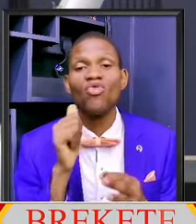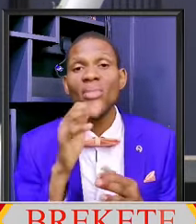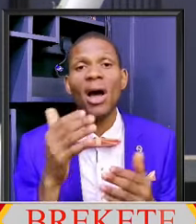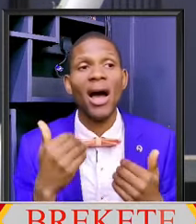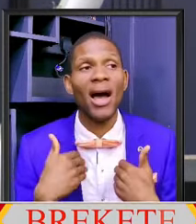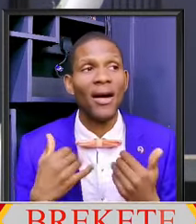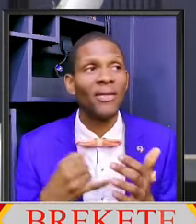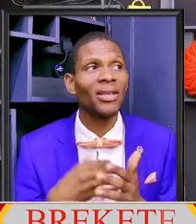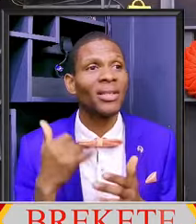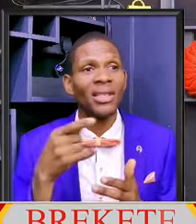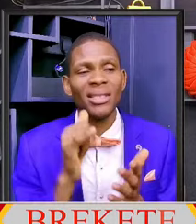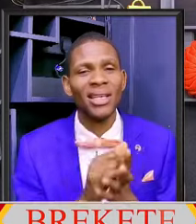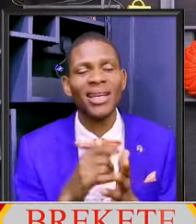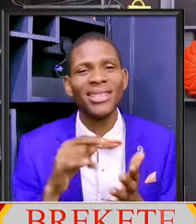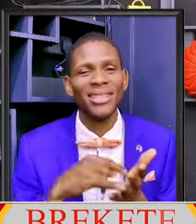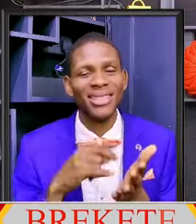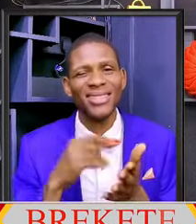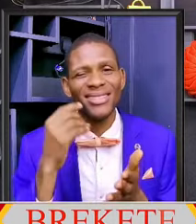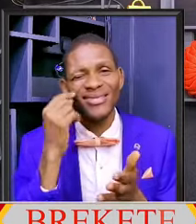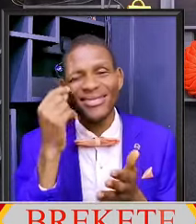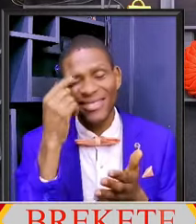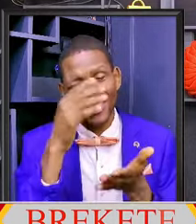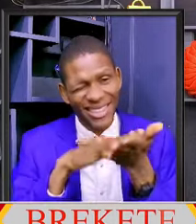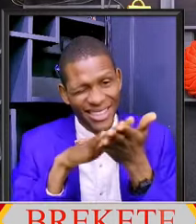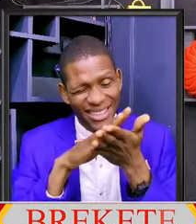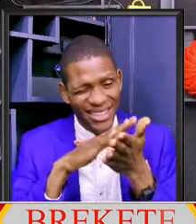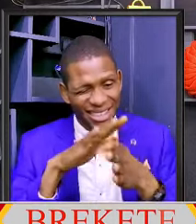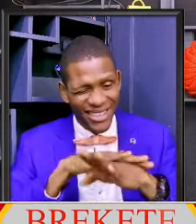get them, na cream reaction.